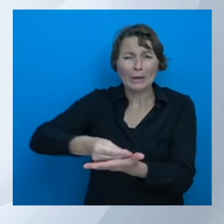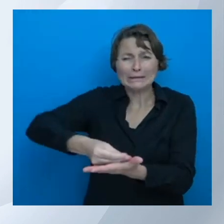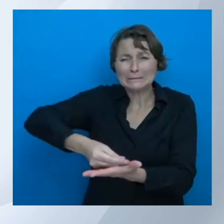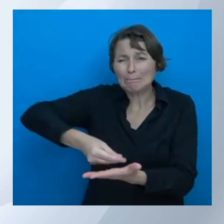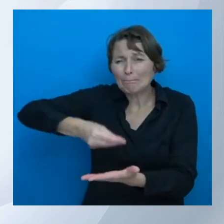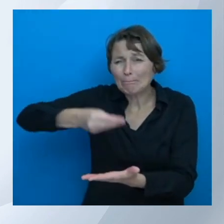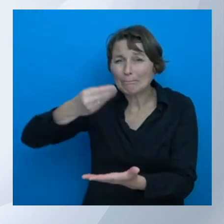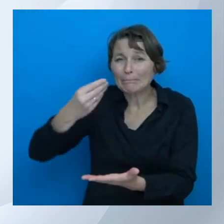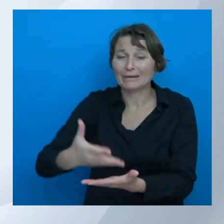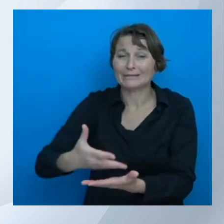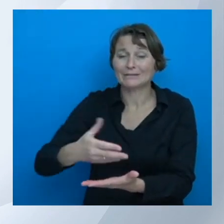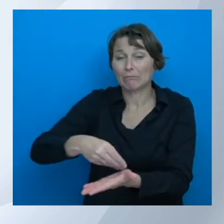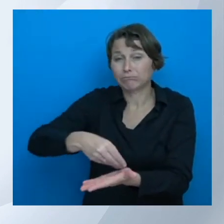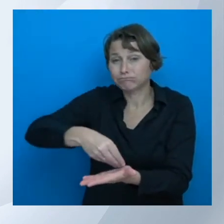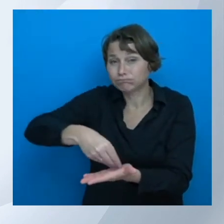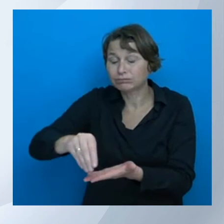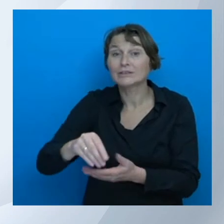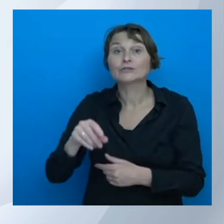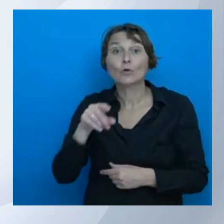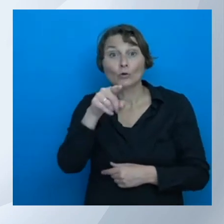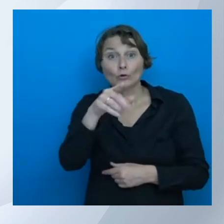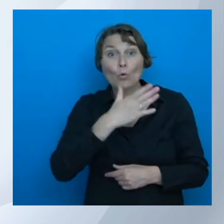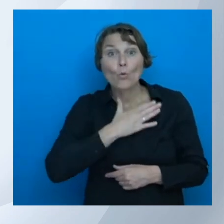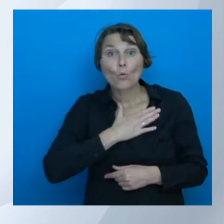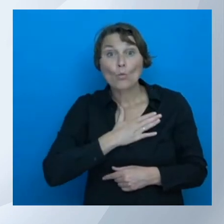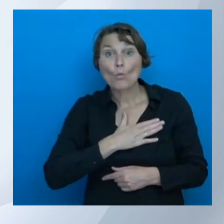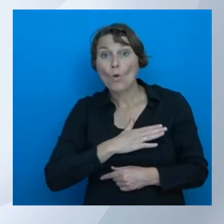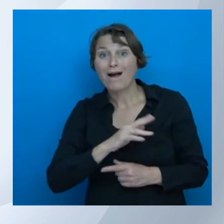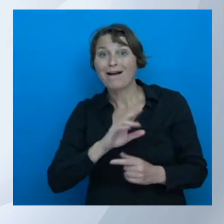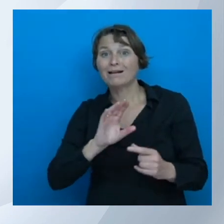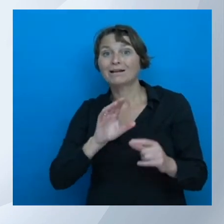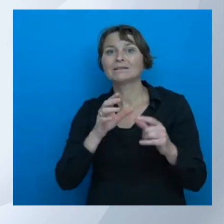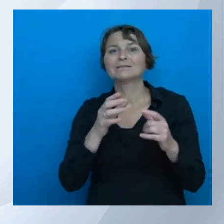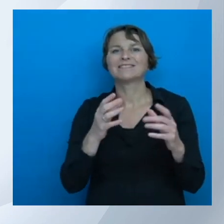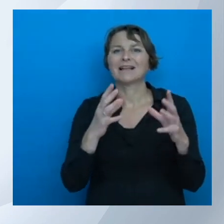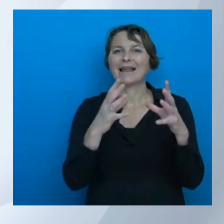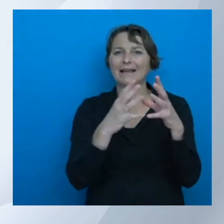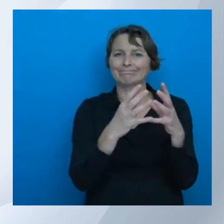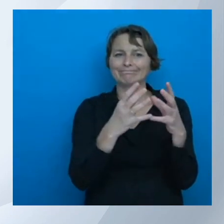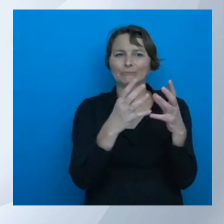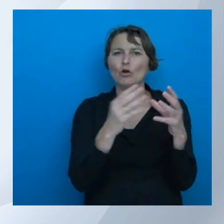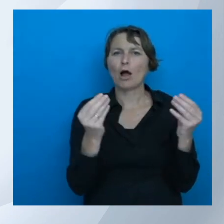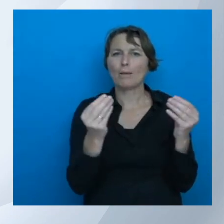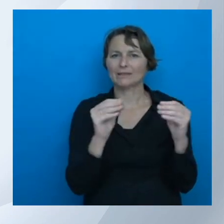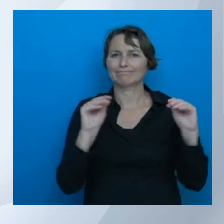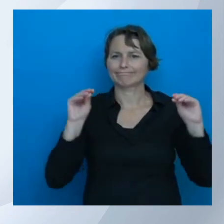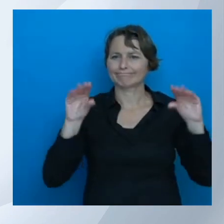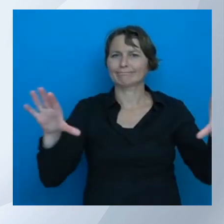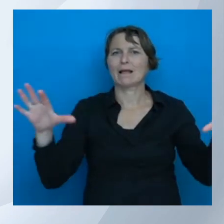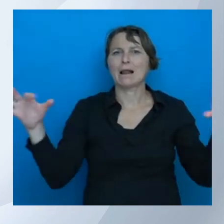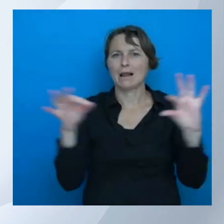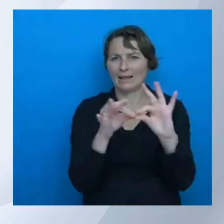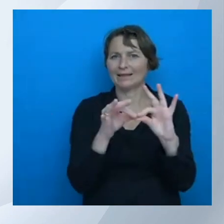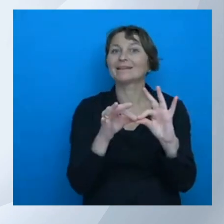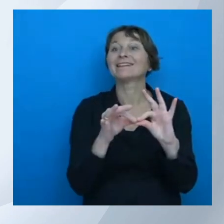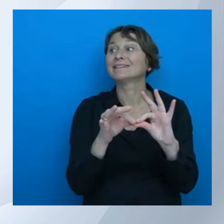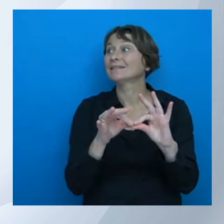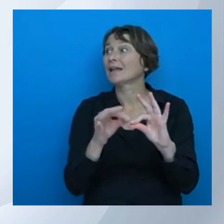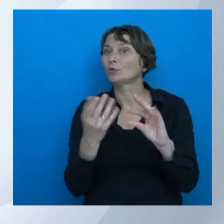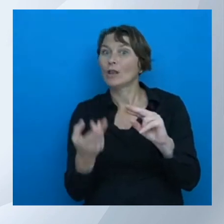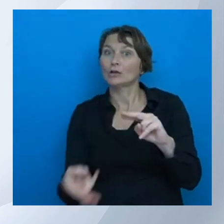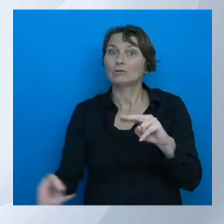add a replication link to any of these cache instances, you're effectively doubling your Redis cache cost, which for